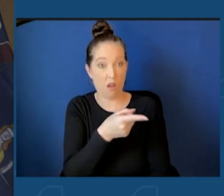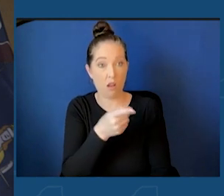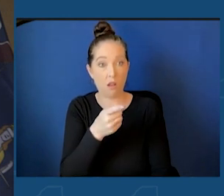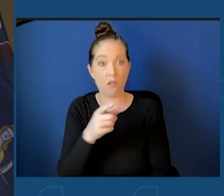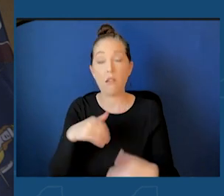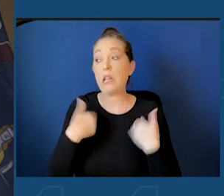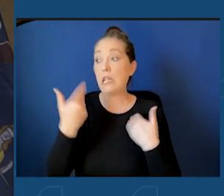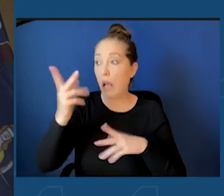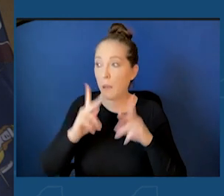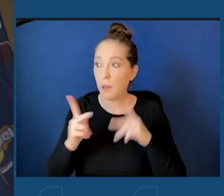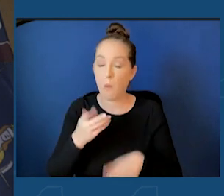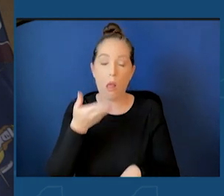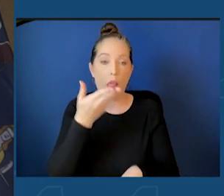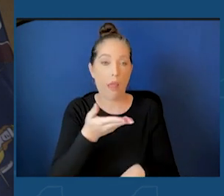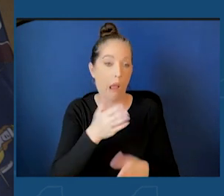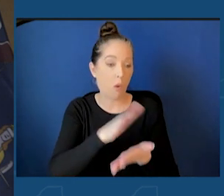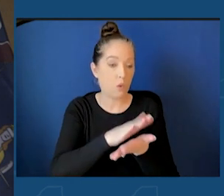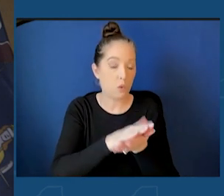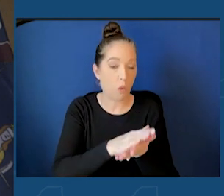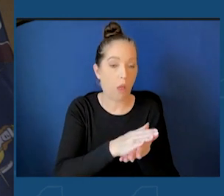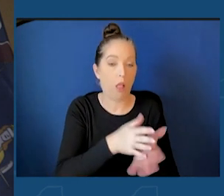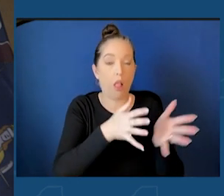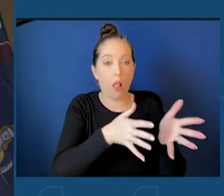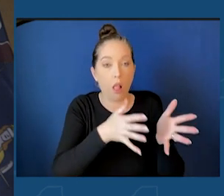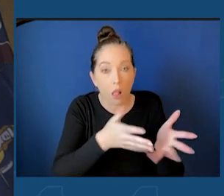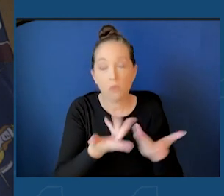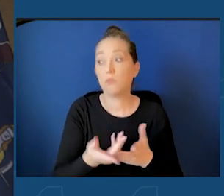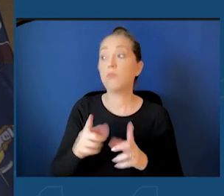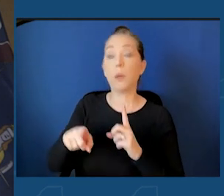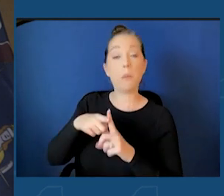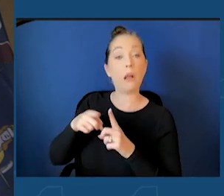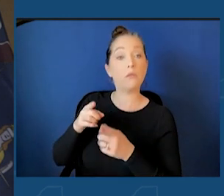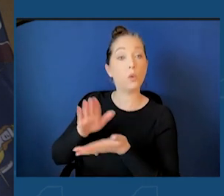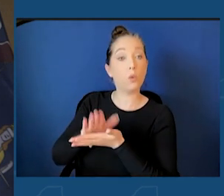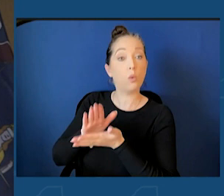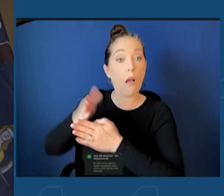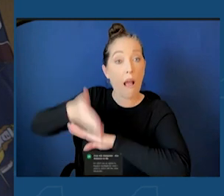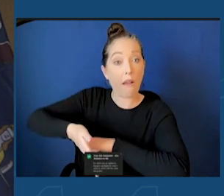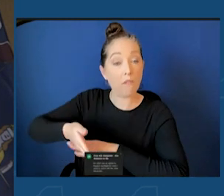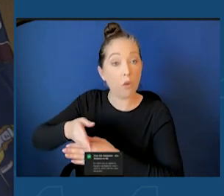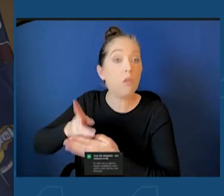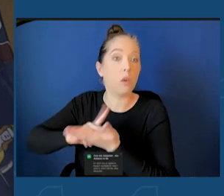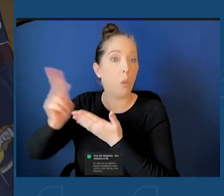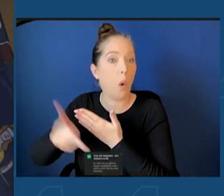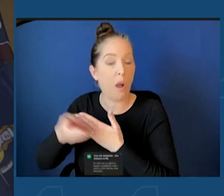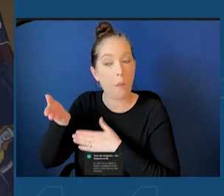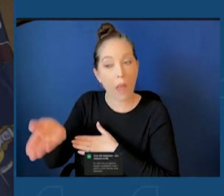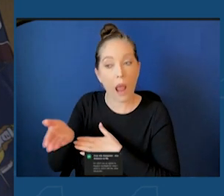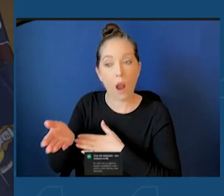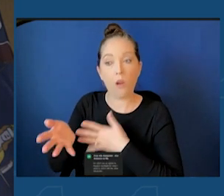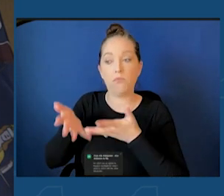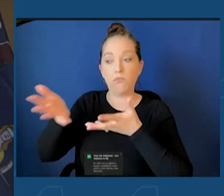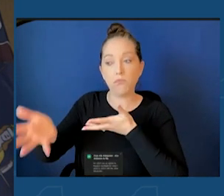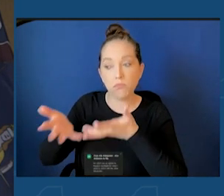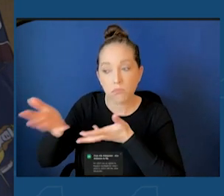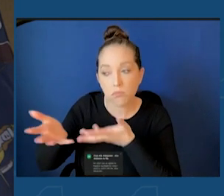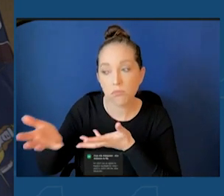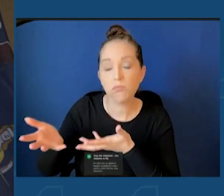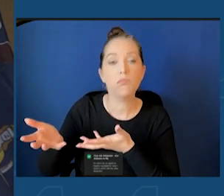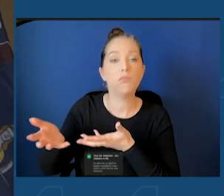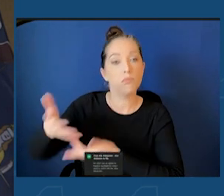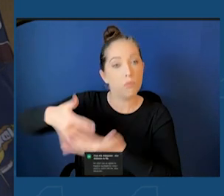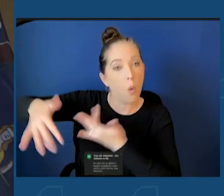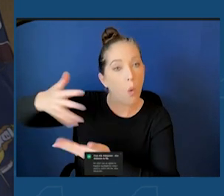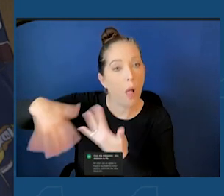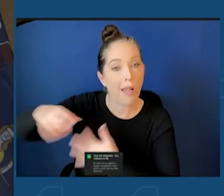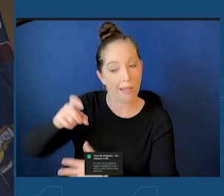school programs. We talked about how important that was to have positive activities outside the classroom before they go home, and the